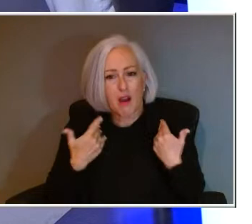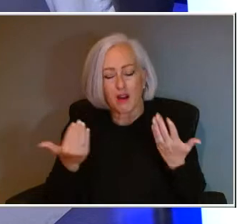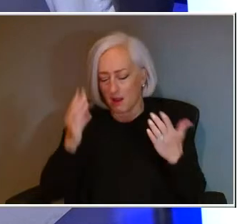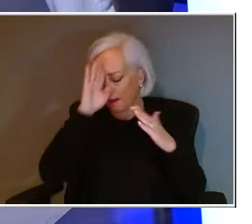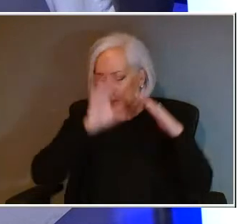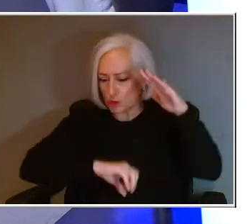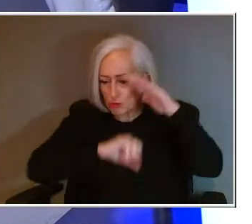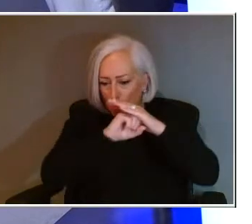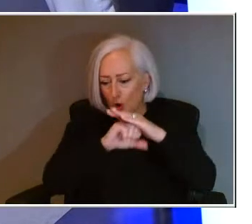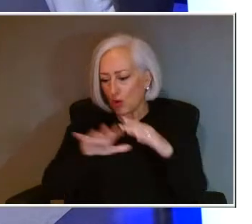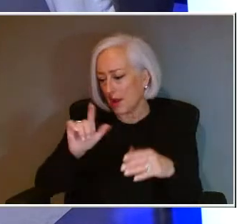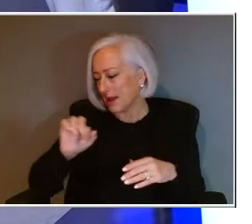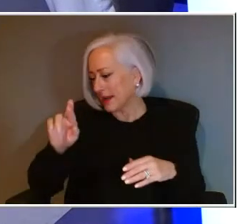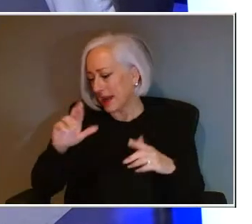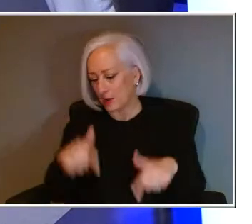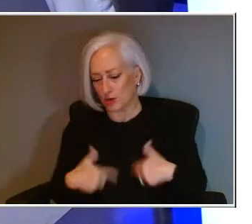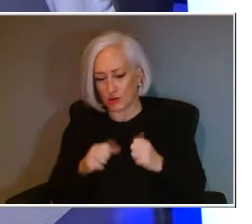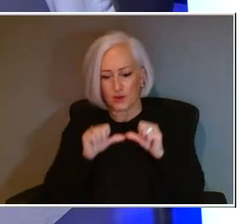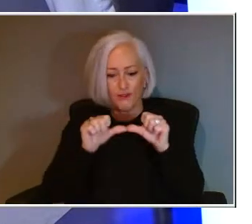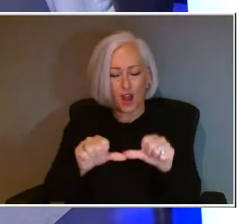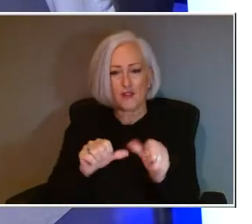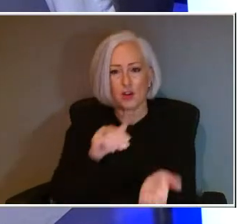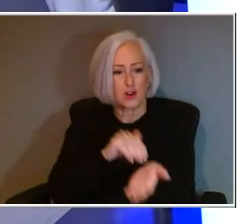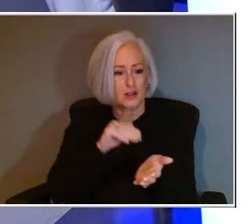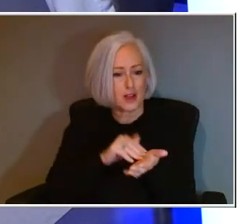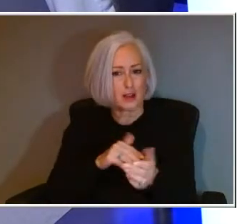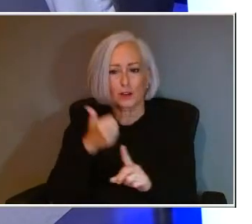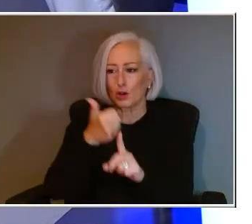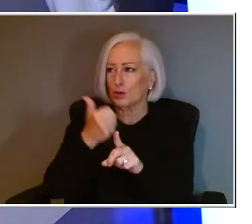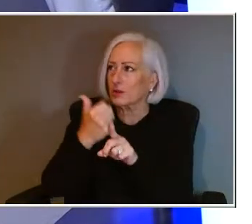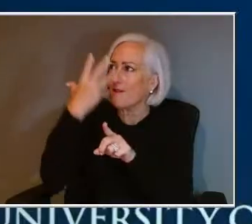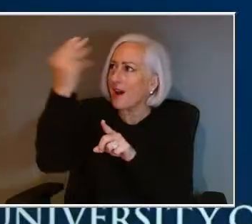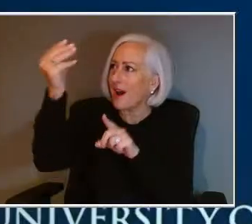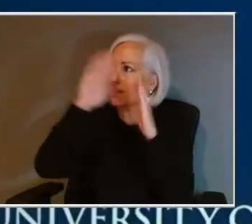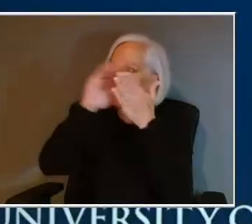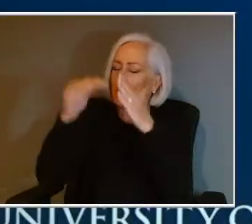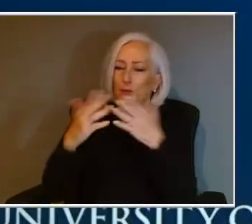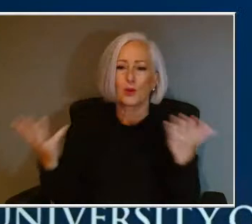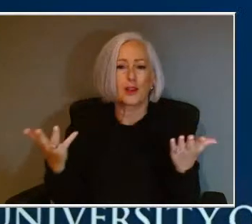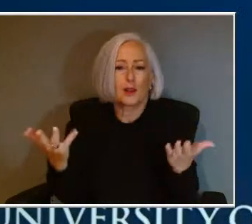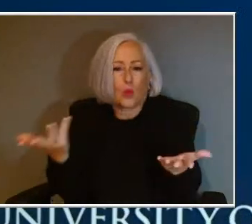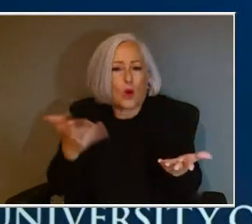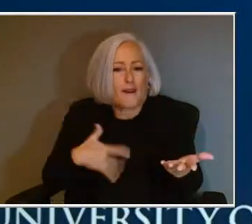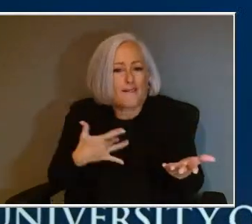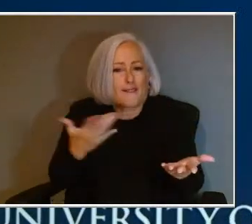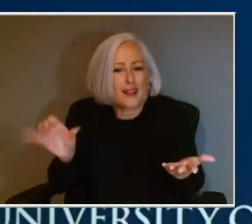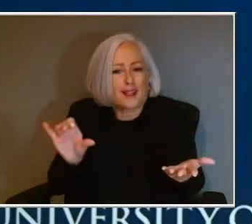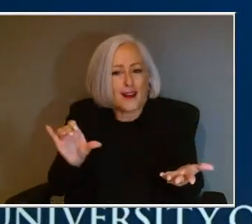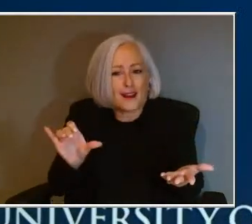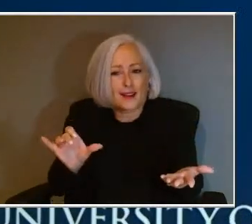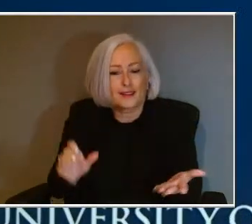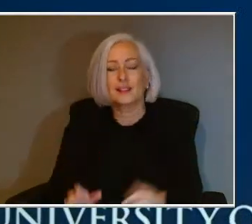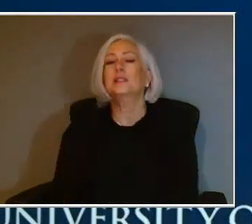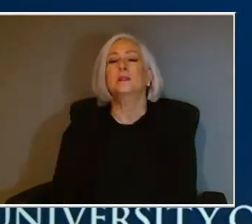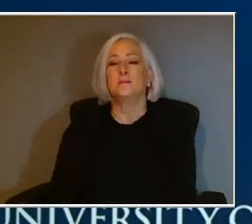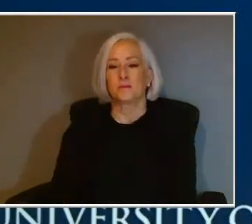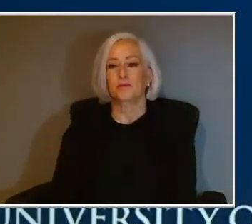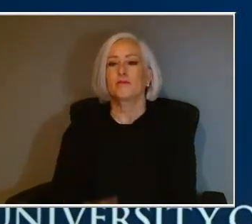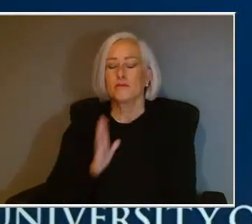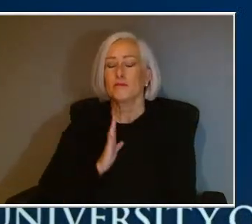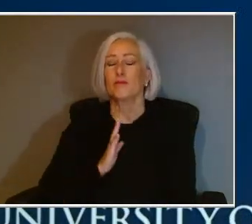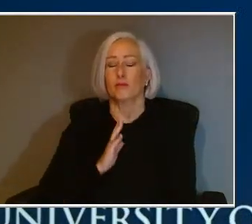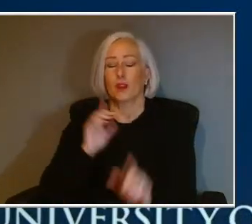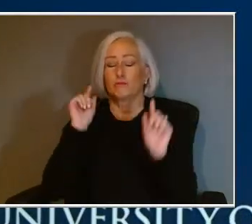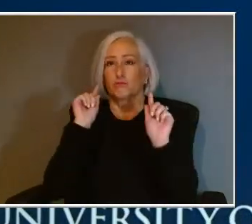survivor, physician out in the community. What's this been like for you? So it is definitely an eye-opener,